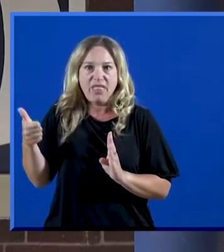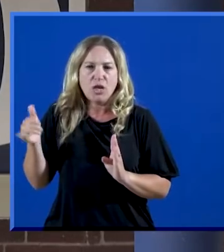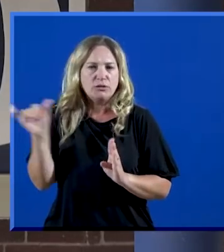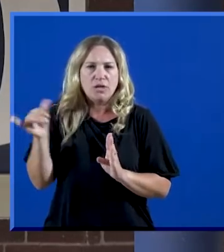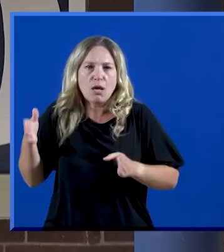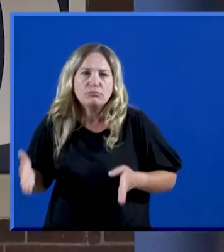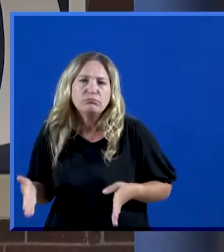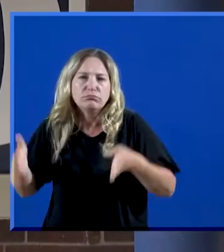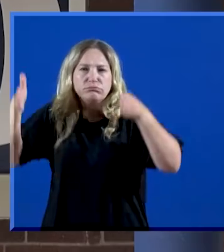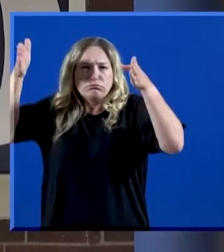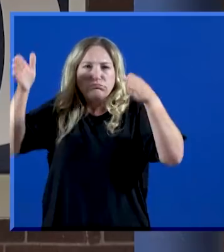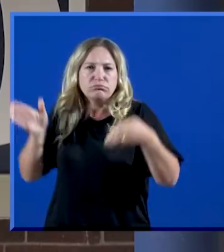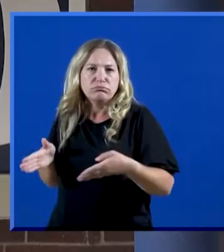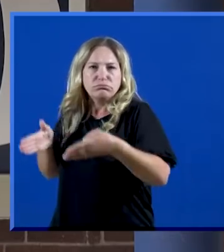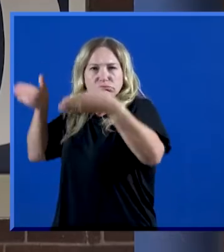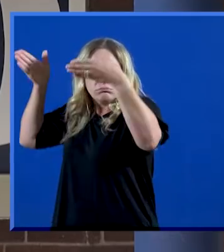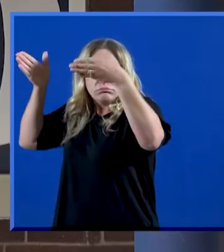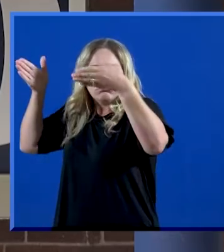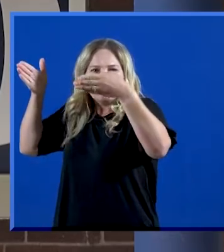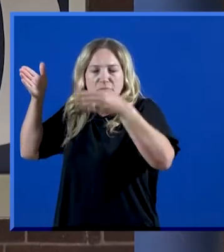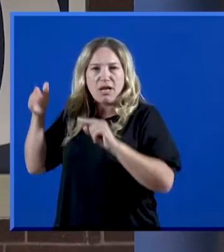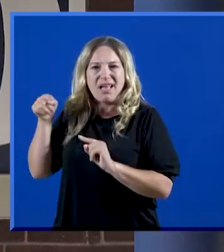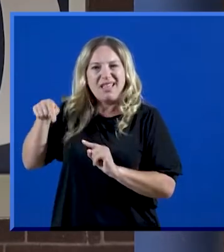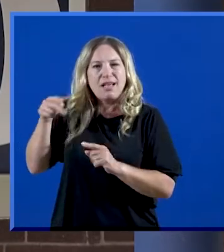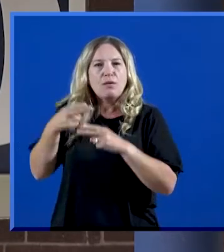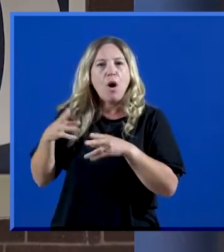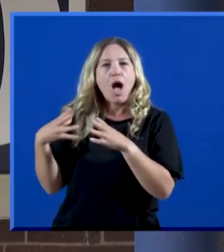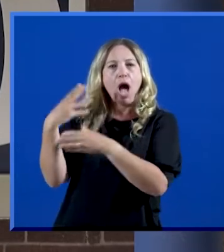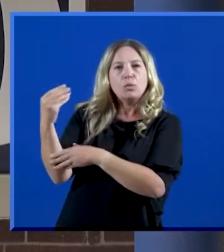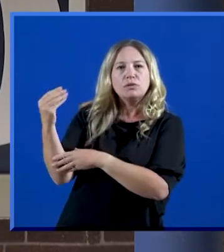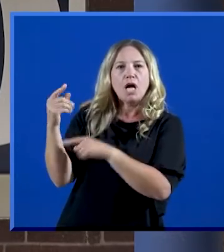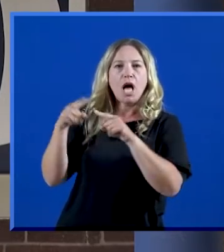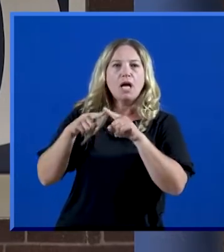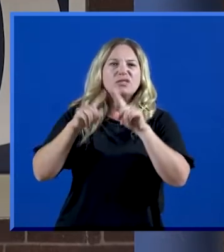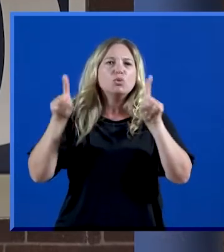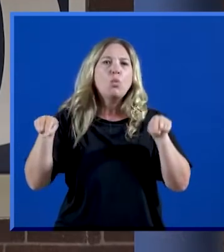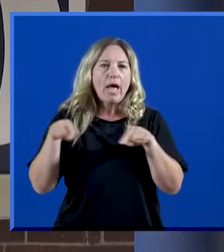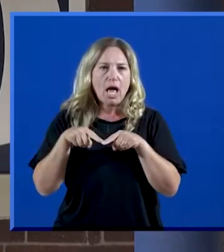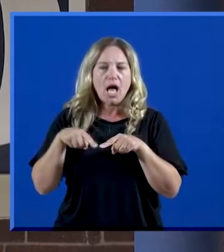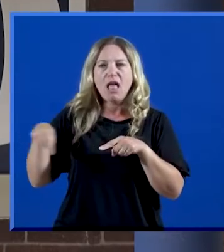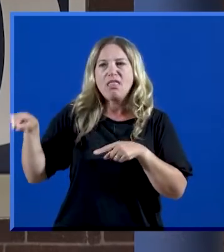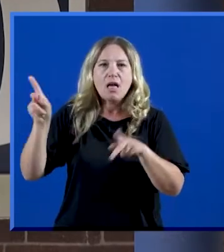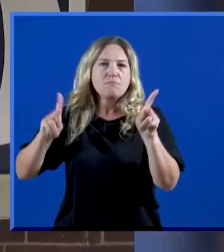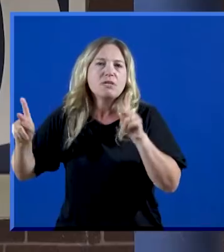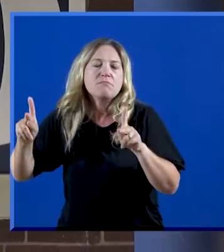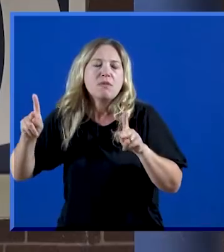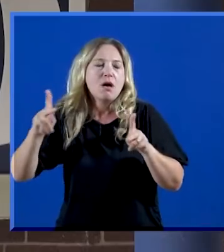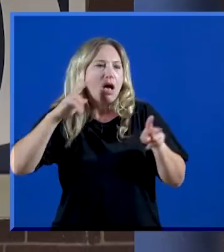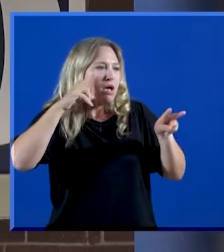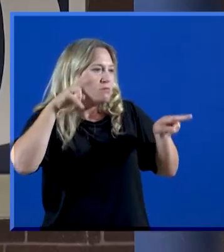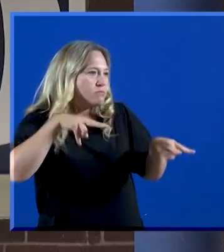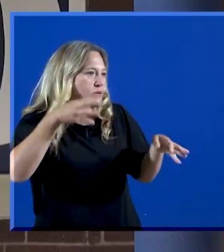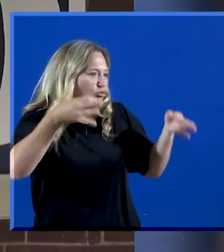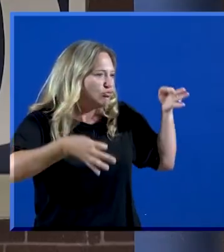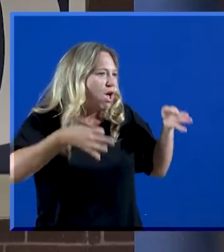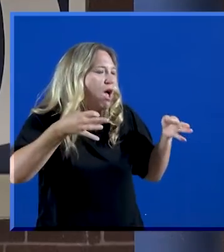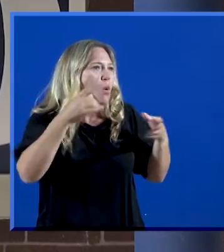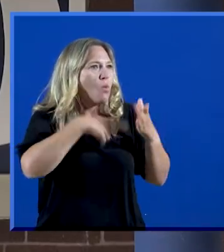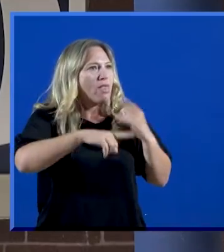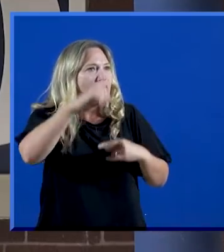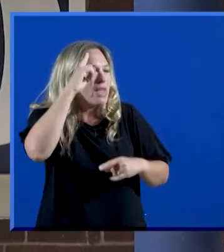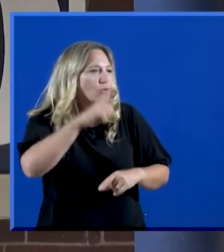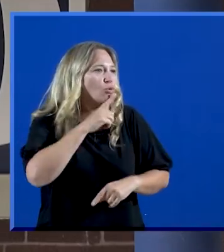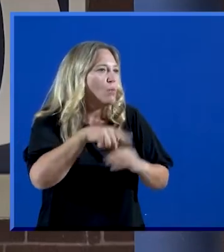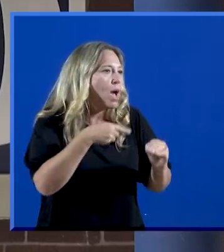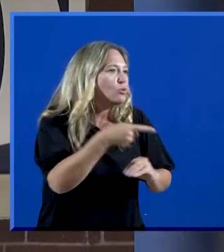giant square with walls of the same height. In that outside square, this is how everyone looks at you. Everyone judges you, believes to be true